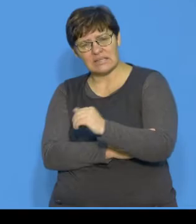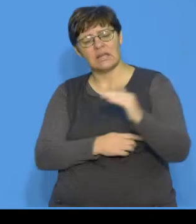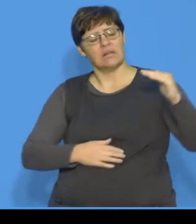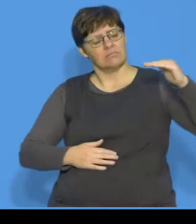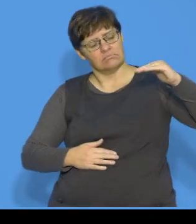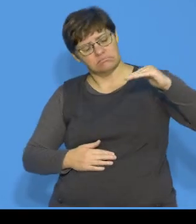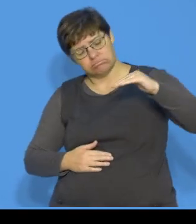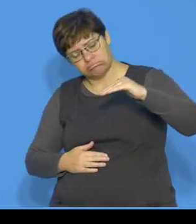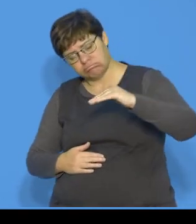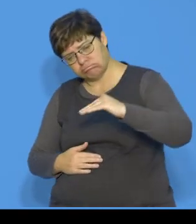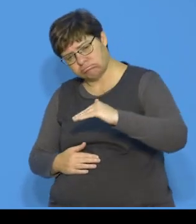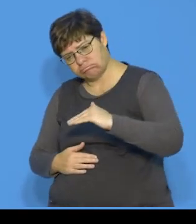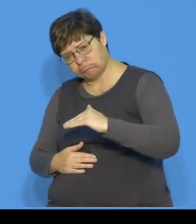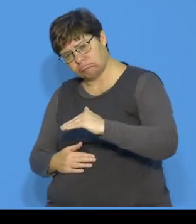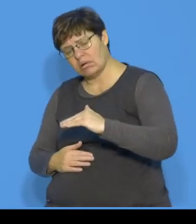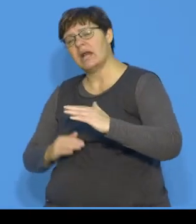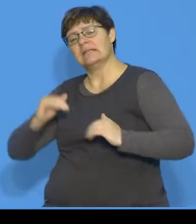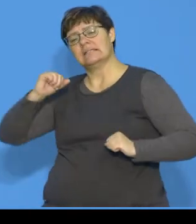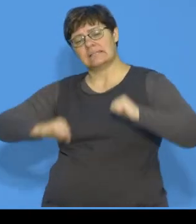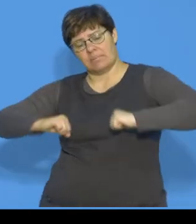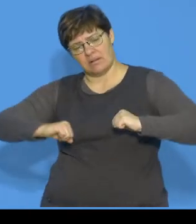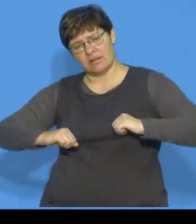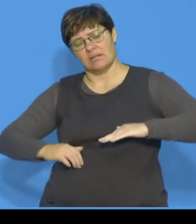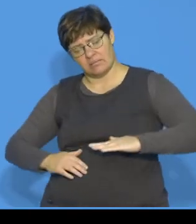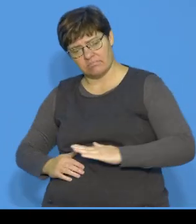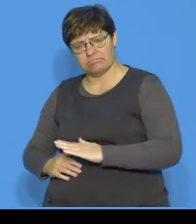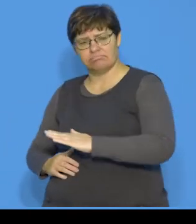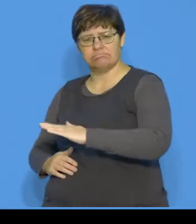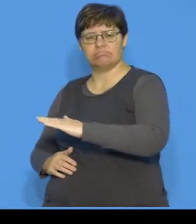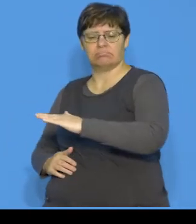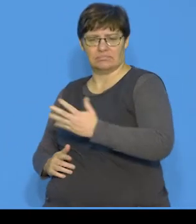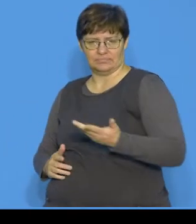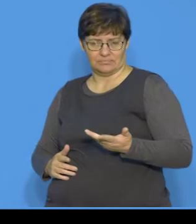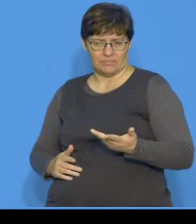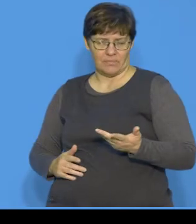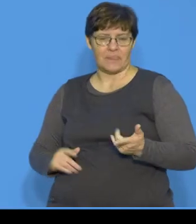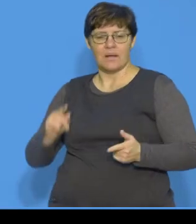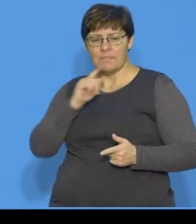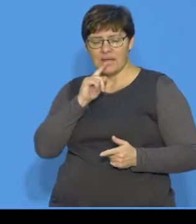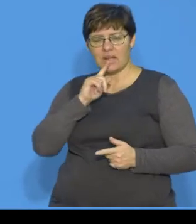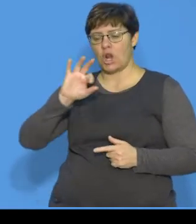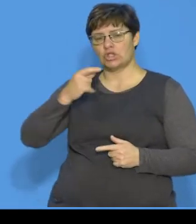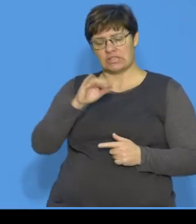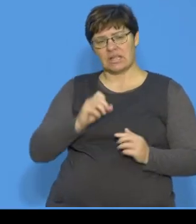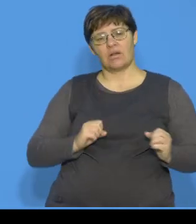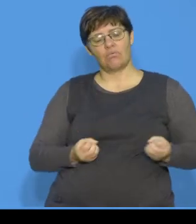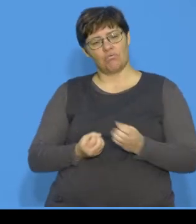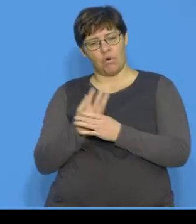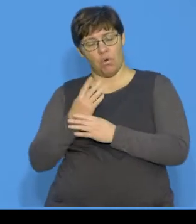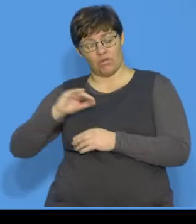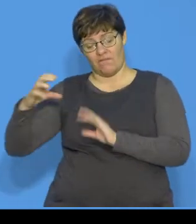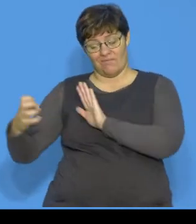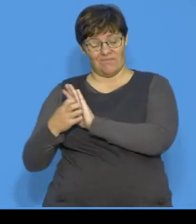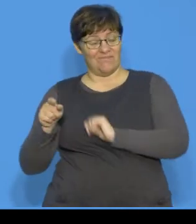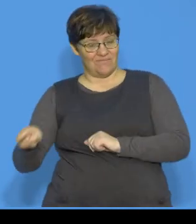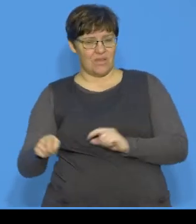kind of stability, which would have meant a logistic growth curve, we see that we have interfered